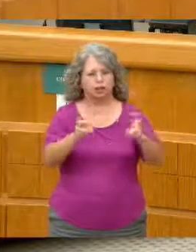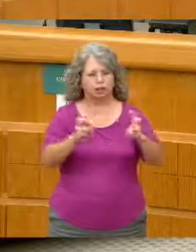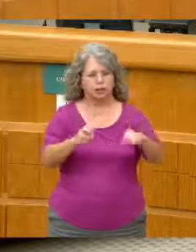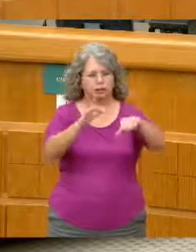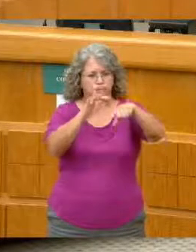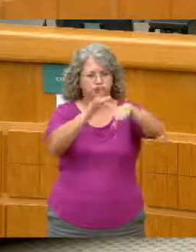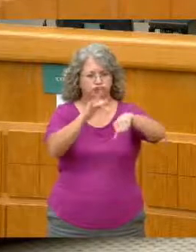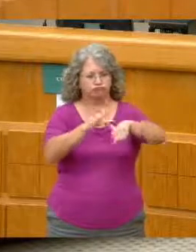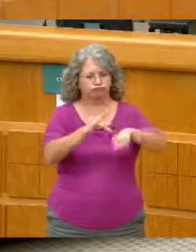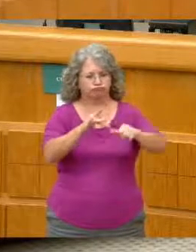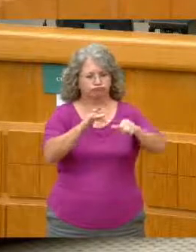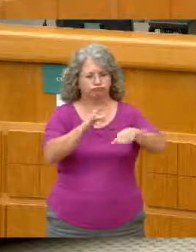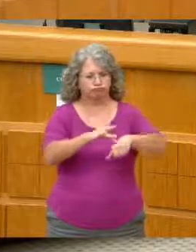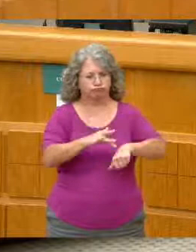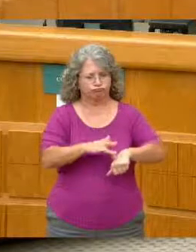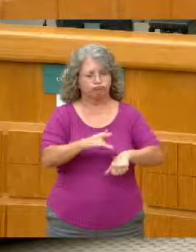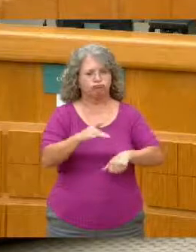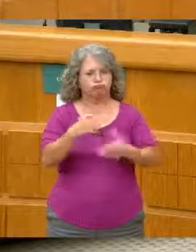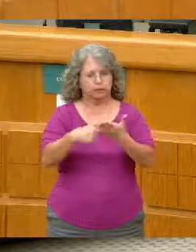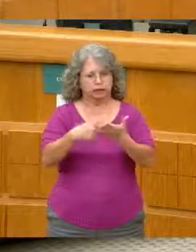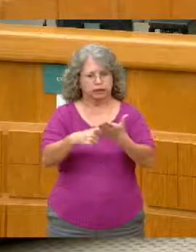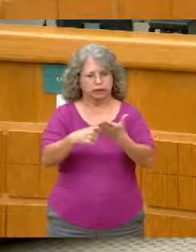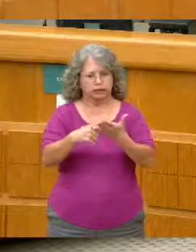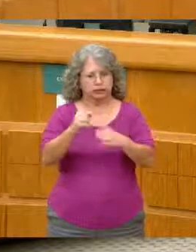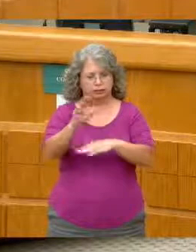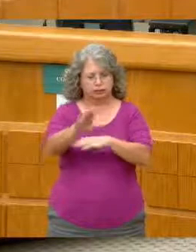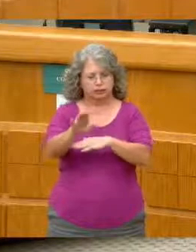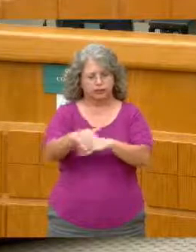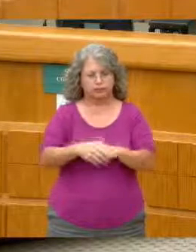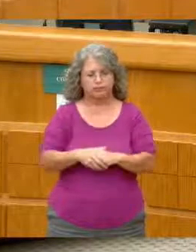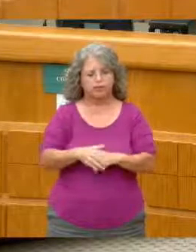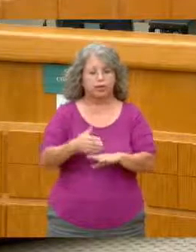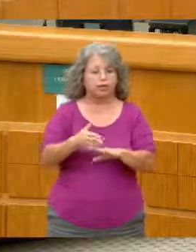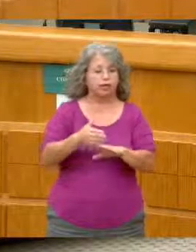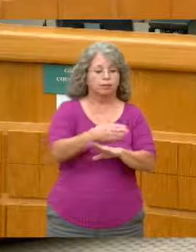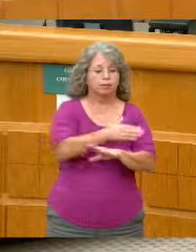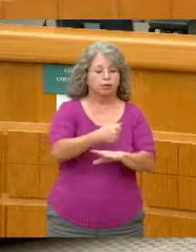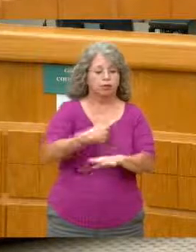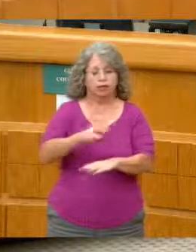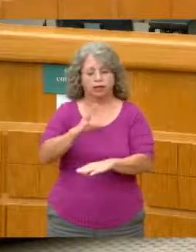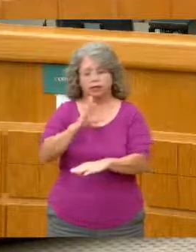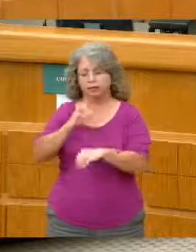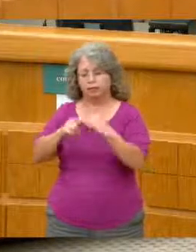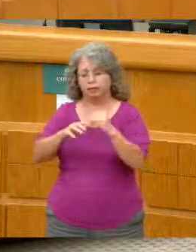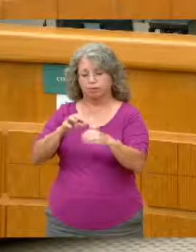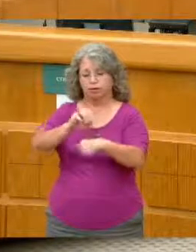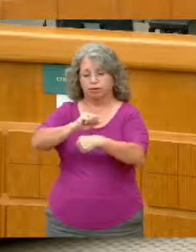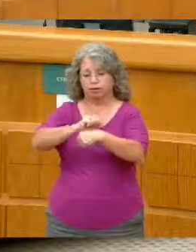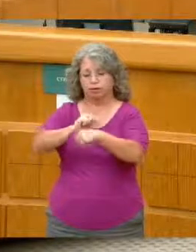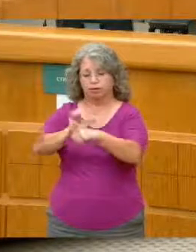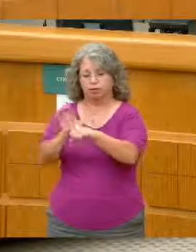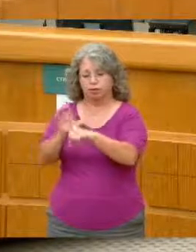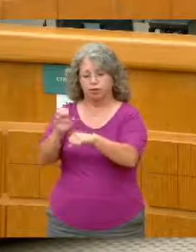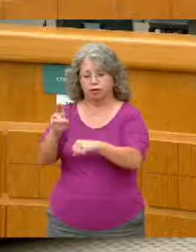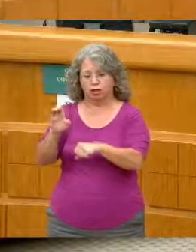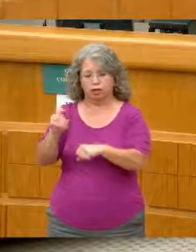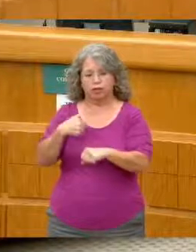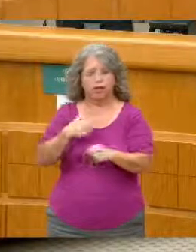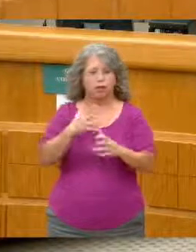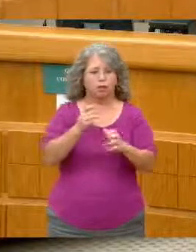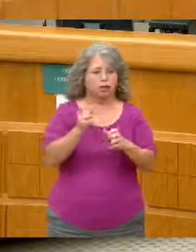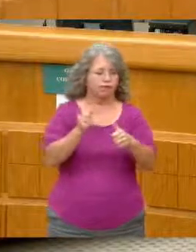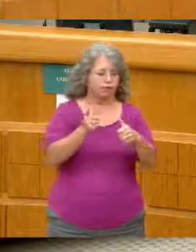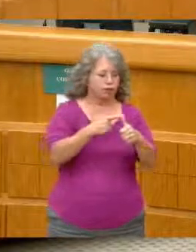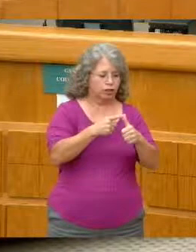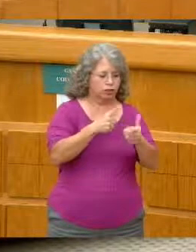which I think are very important to discuss with you this afternoon. Before I speak about COVID, I do